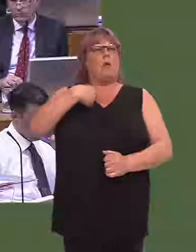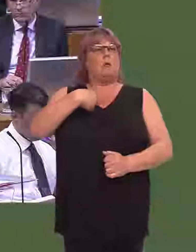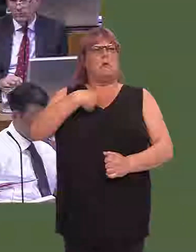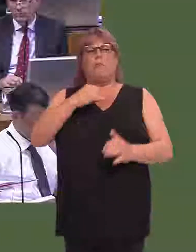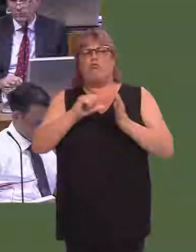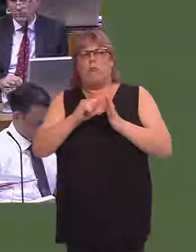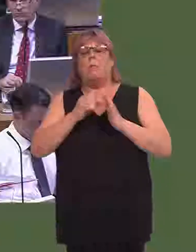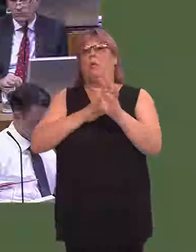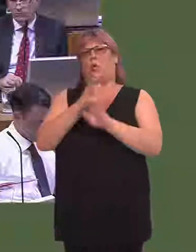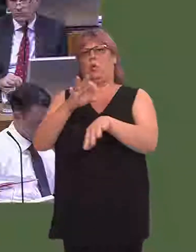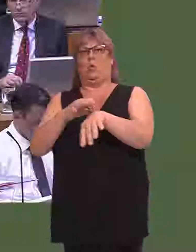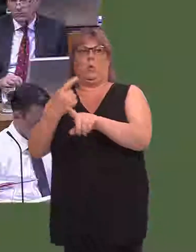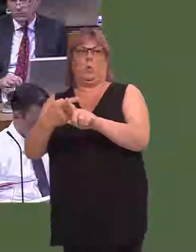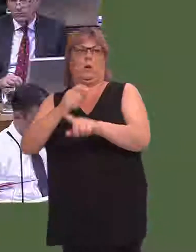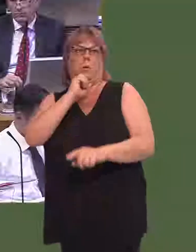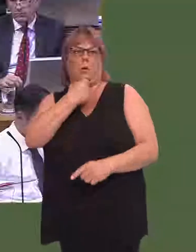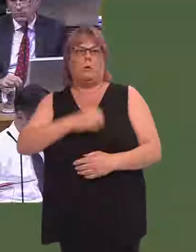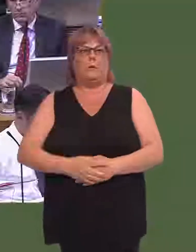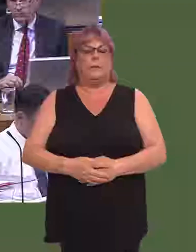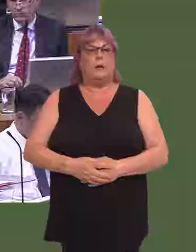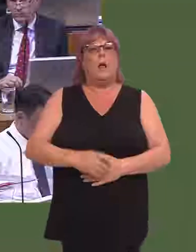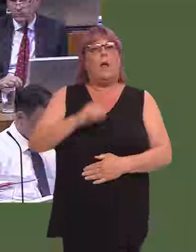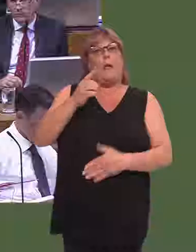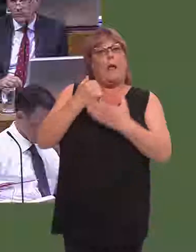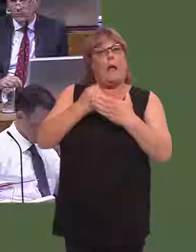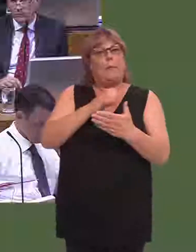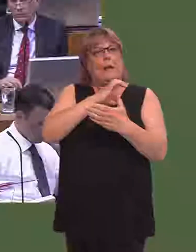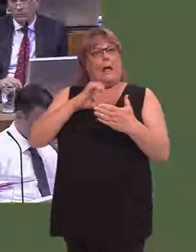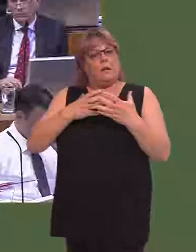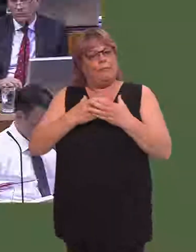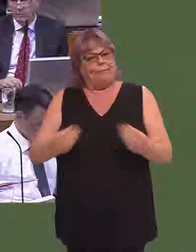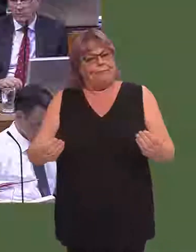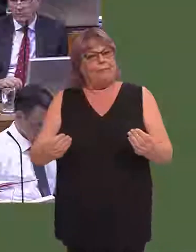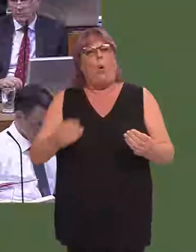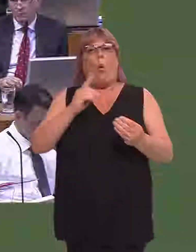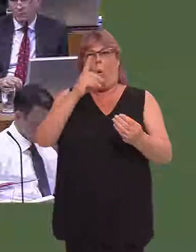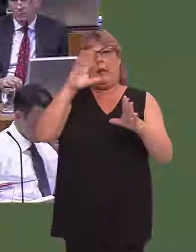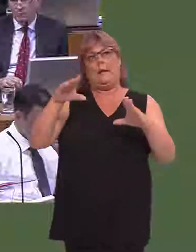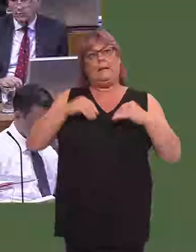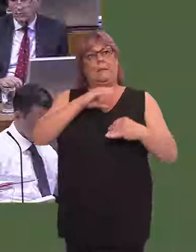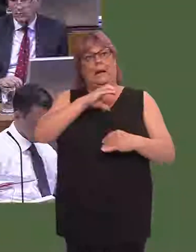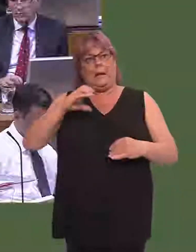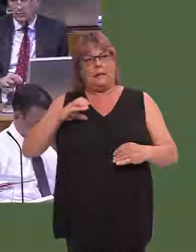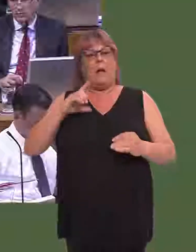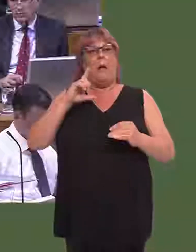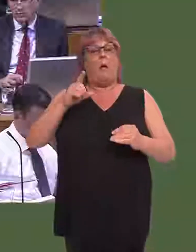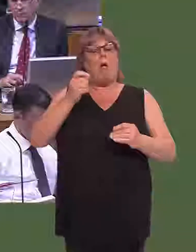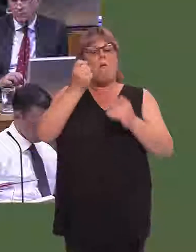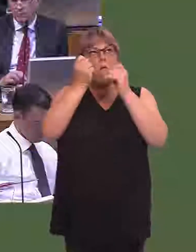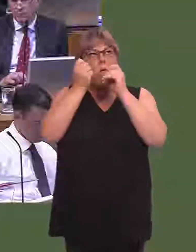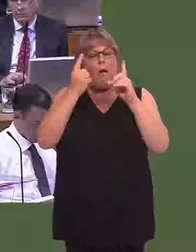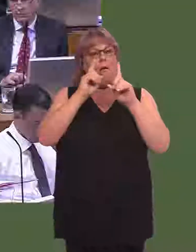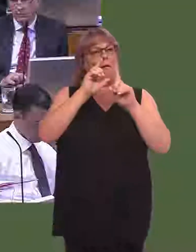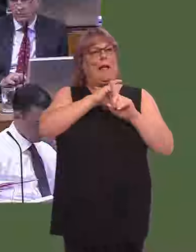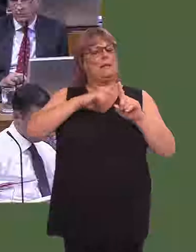present early. And that's the way to make sure that more people, not just are cured of cancer, but they live with cancer, making sure that people